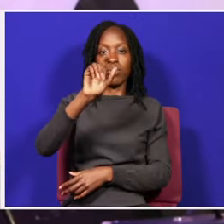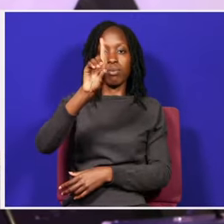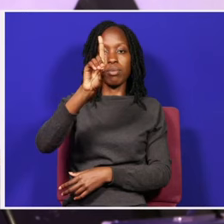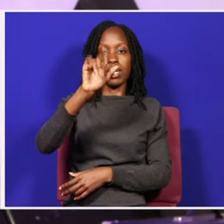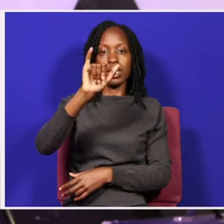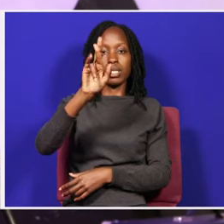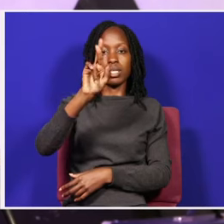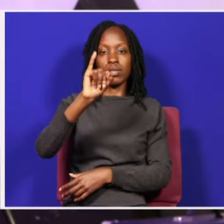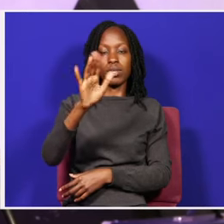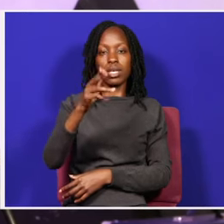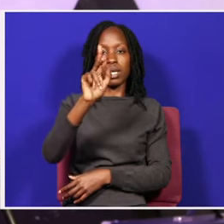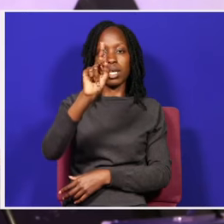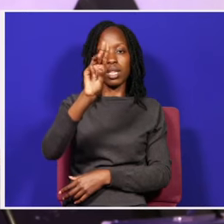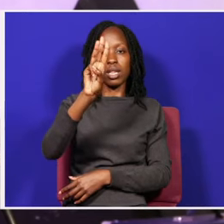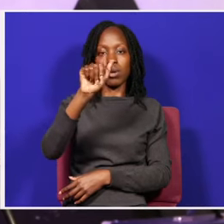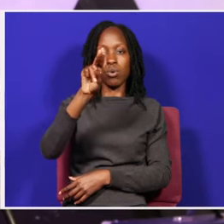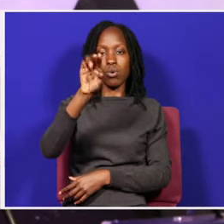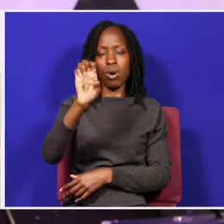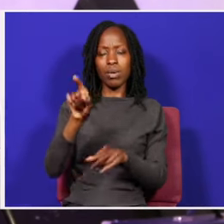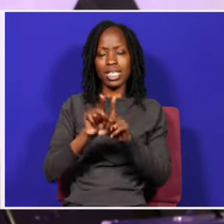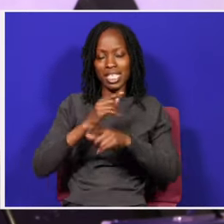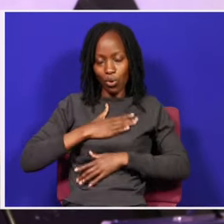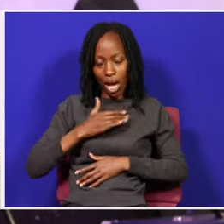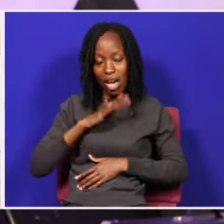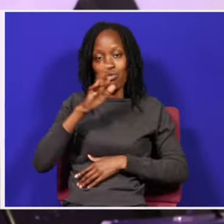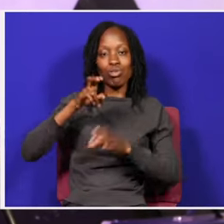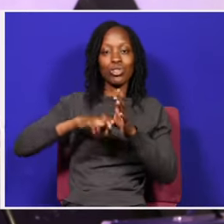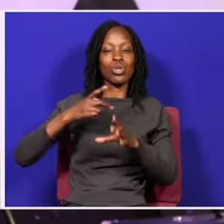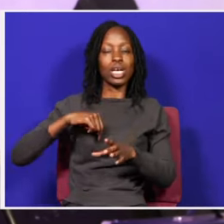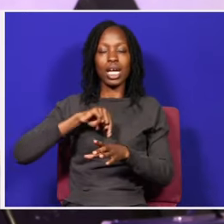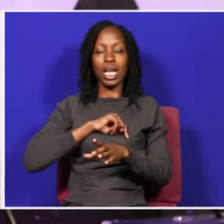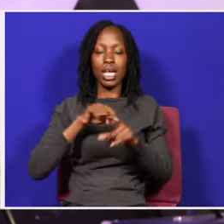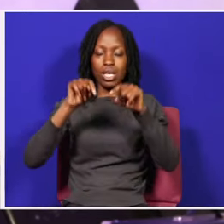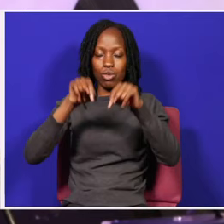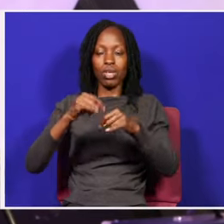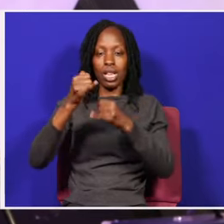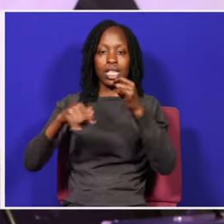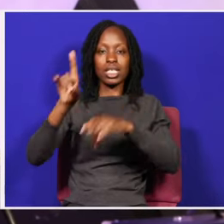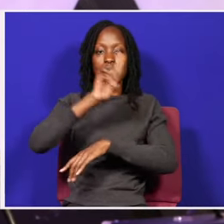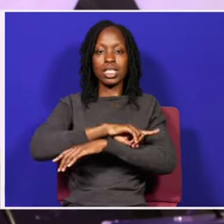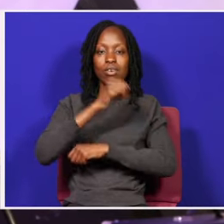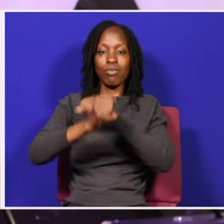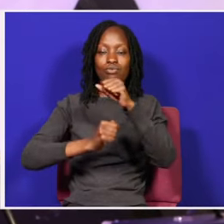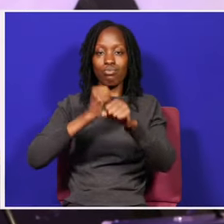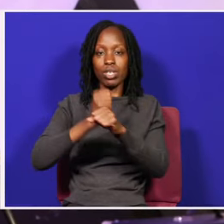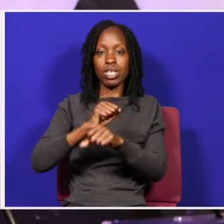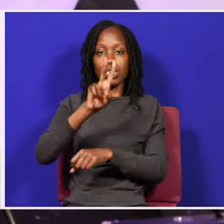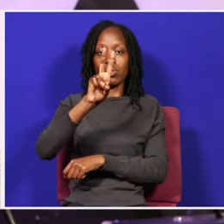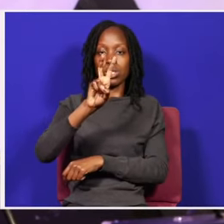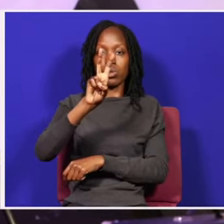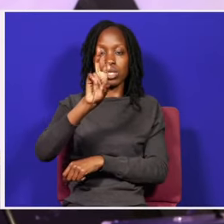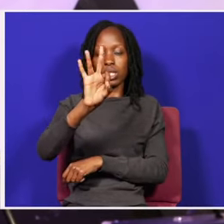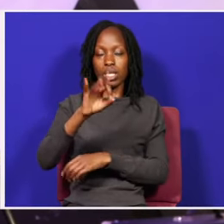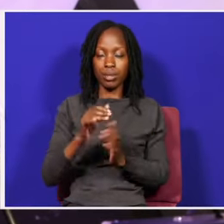Rubadiri, and it is a joy and a privilege to have you join us wherever you are on this very last day of the year